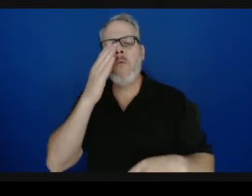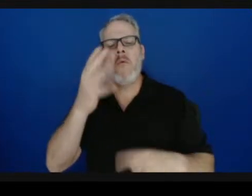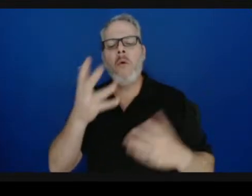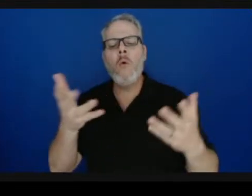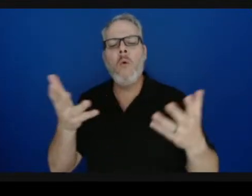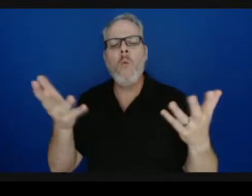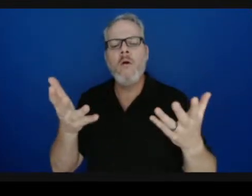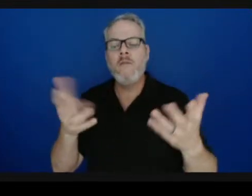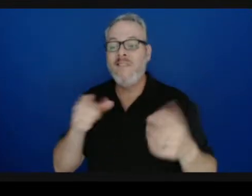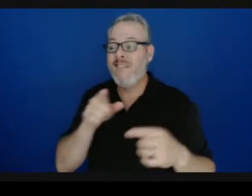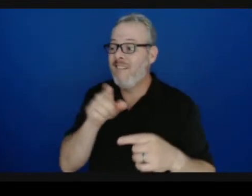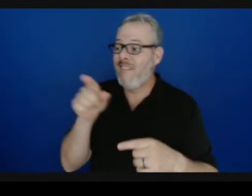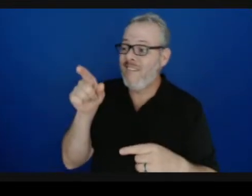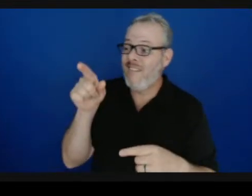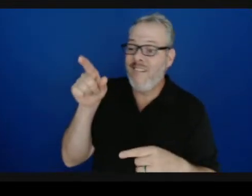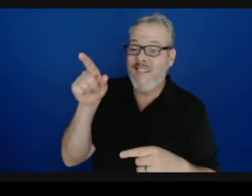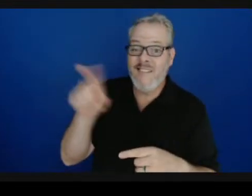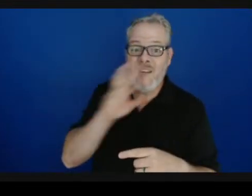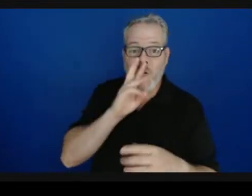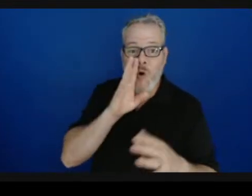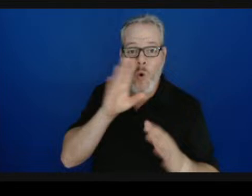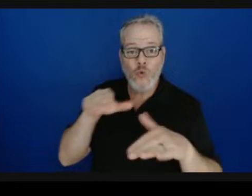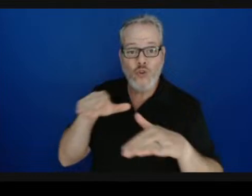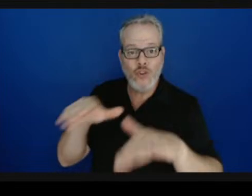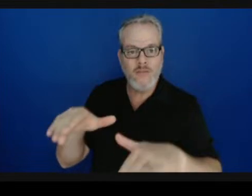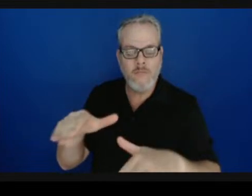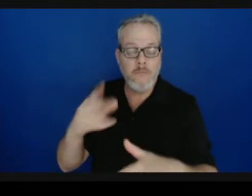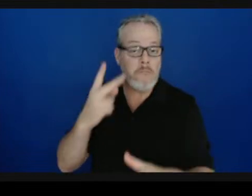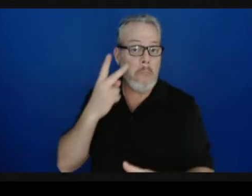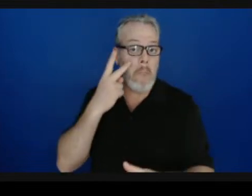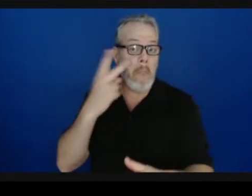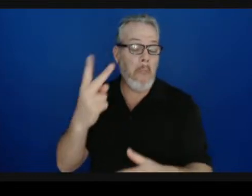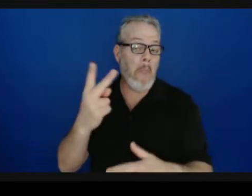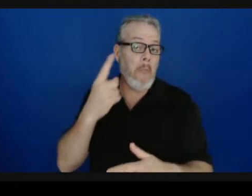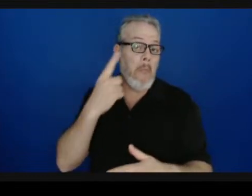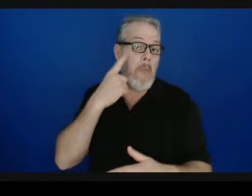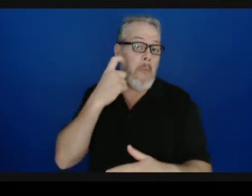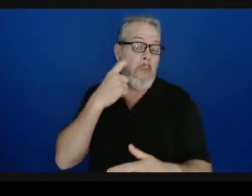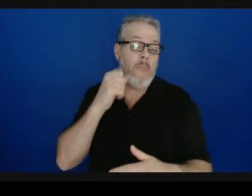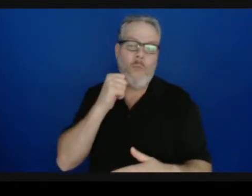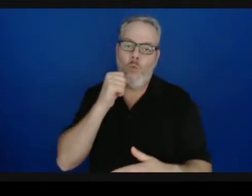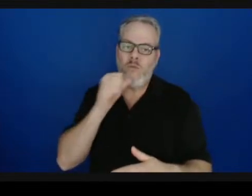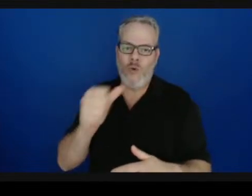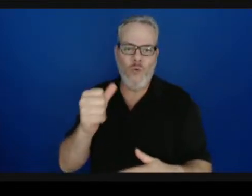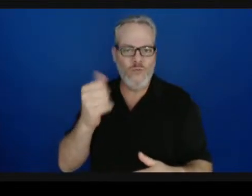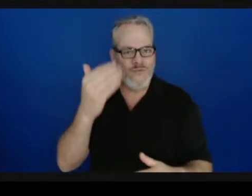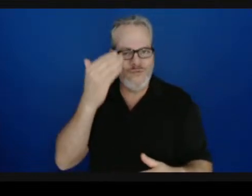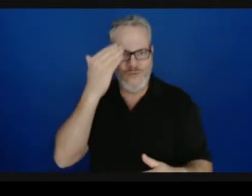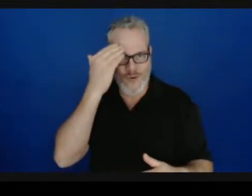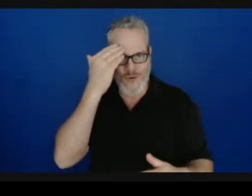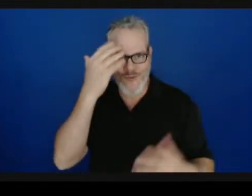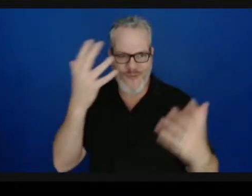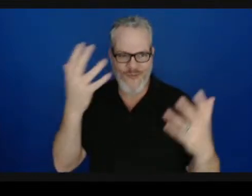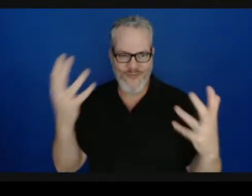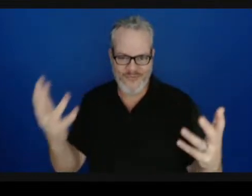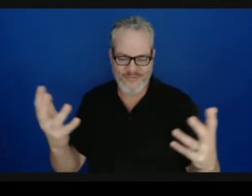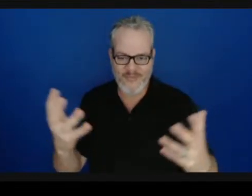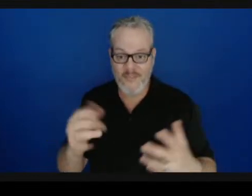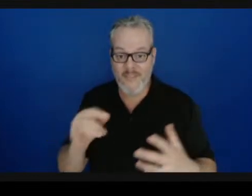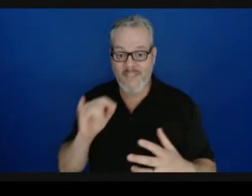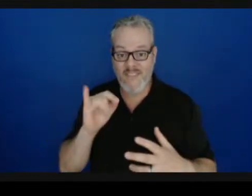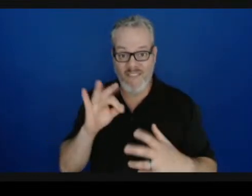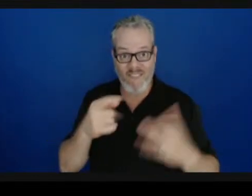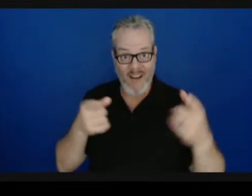actually go? But there's no indication yet that it actually will last that long. or if it does, it will build enough pressure